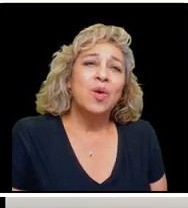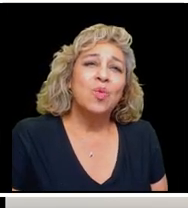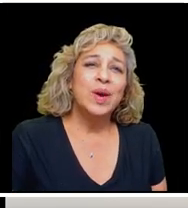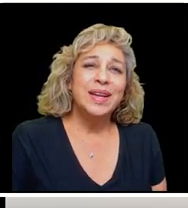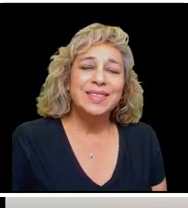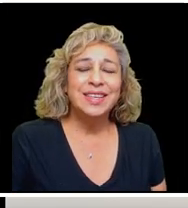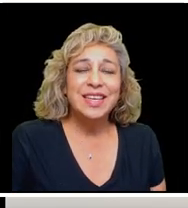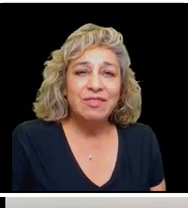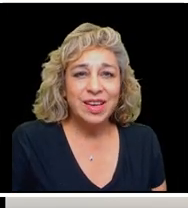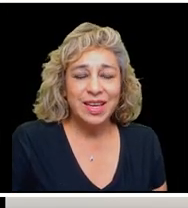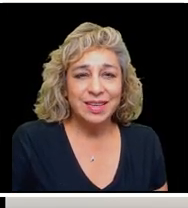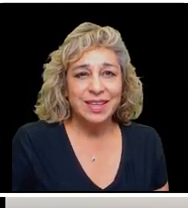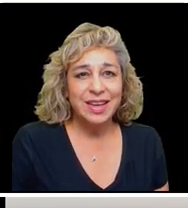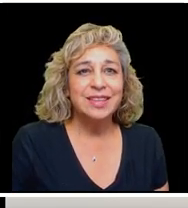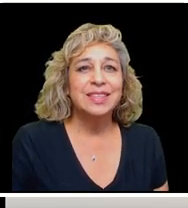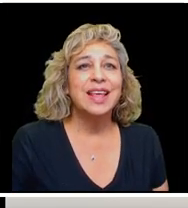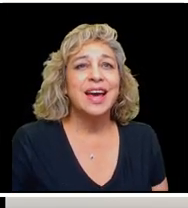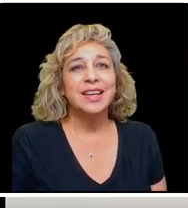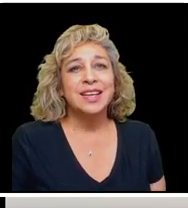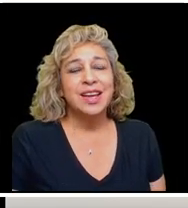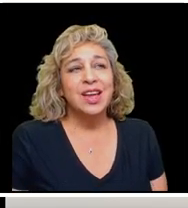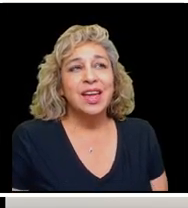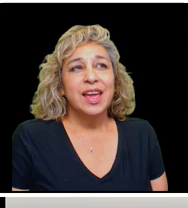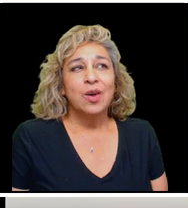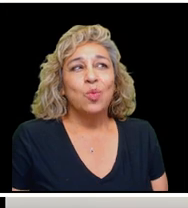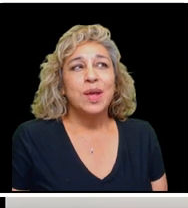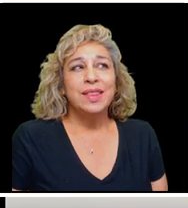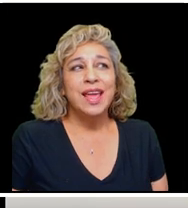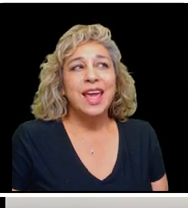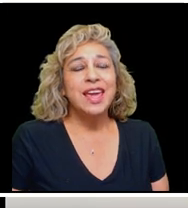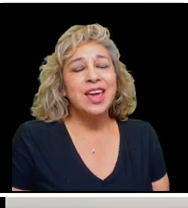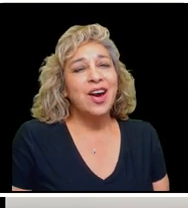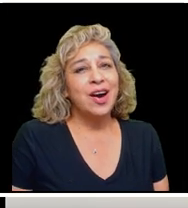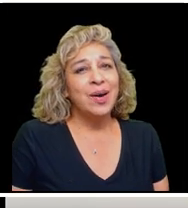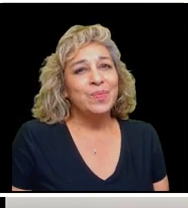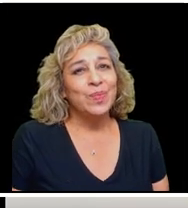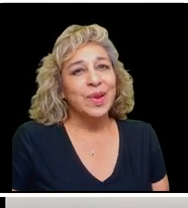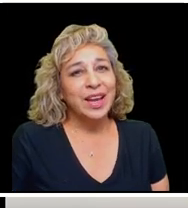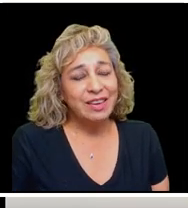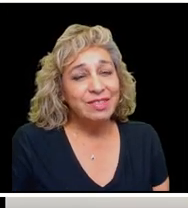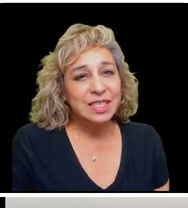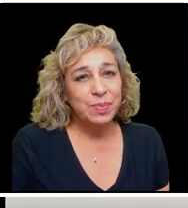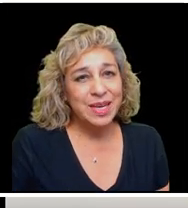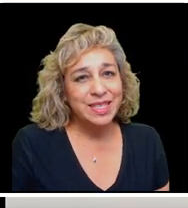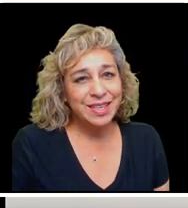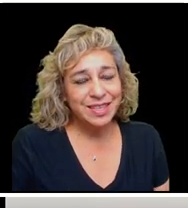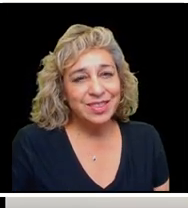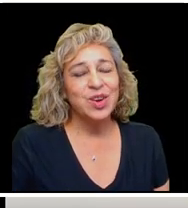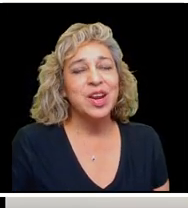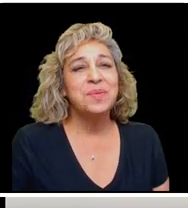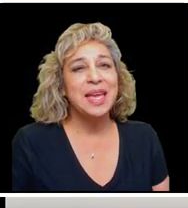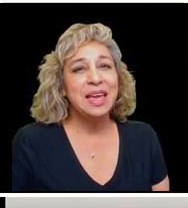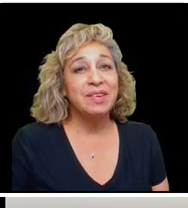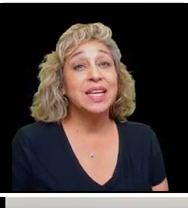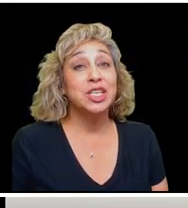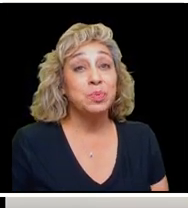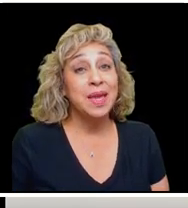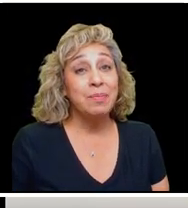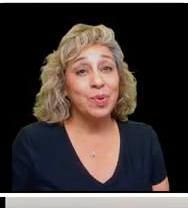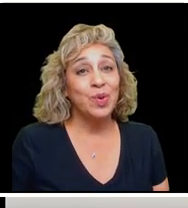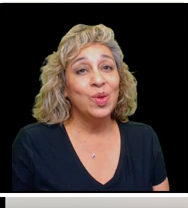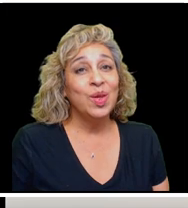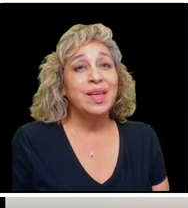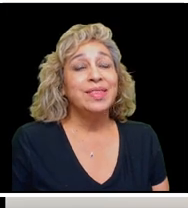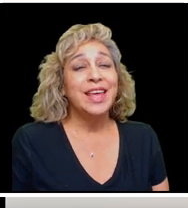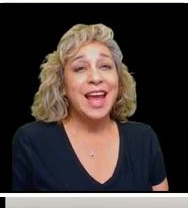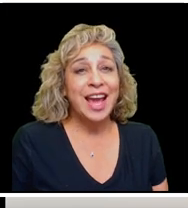what is significant is that when they give this budget they're going to be giving it to